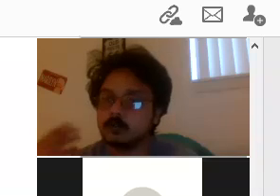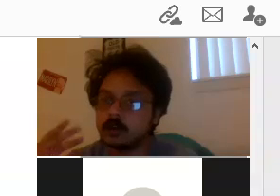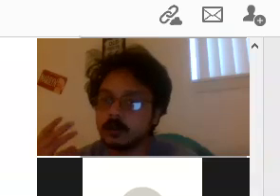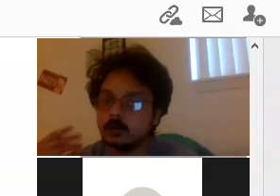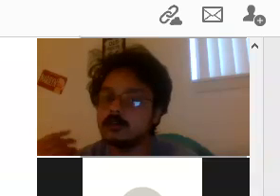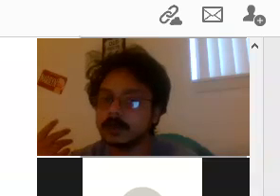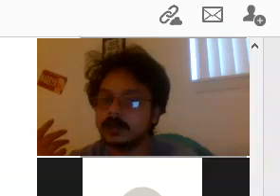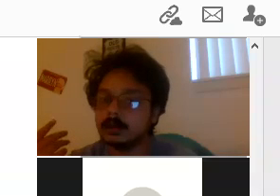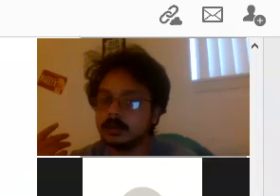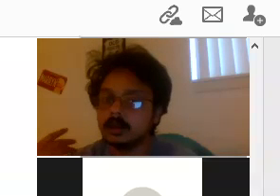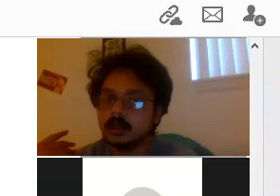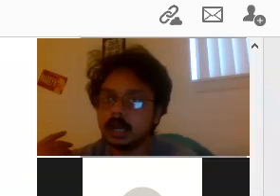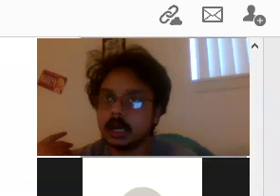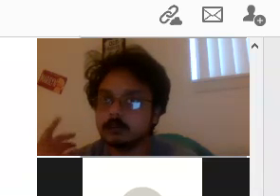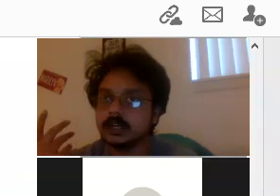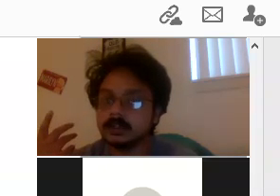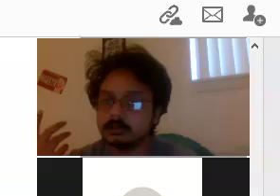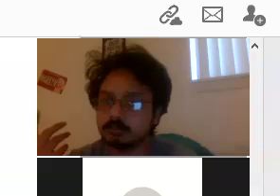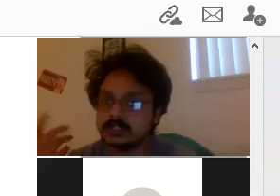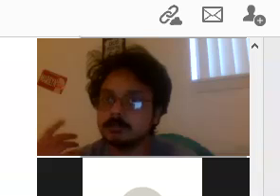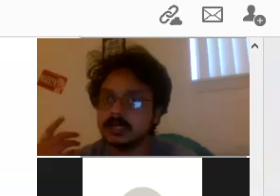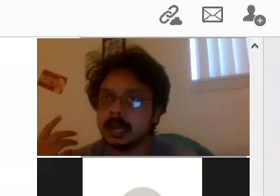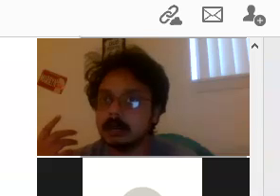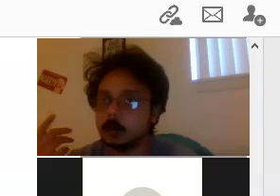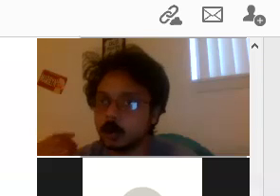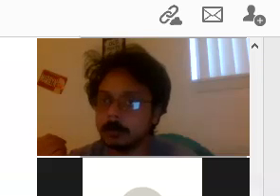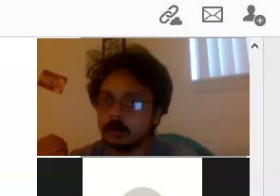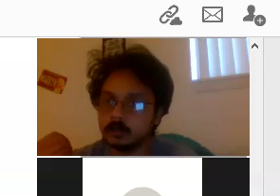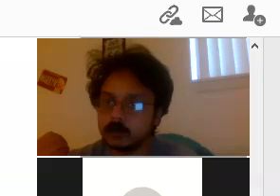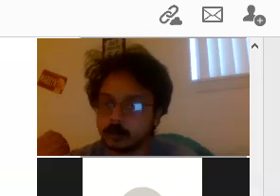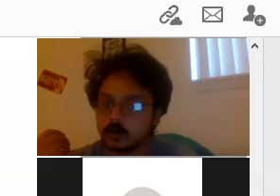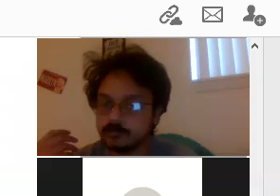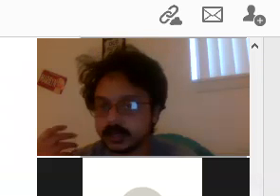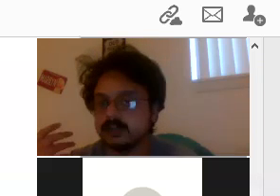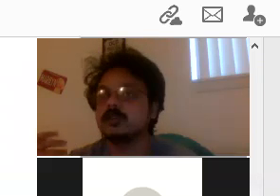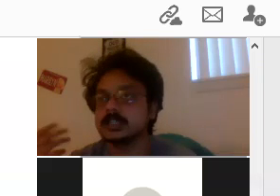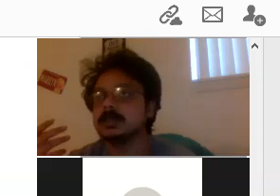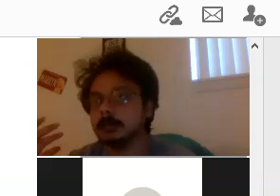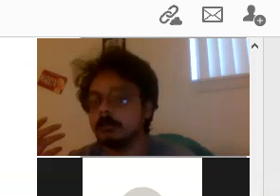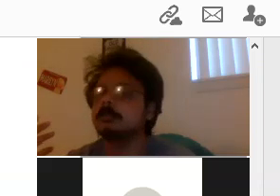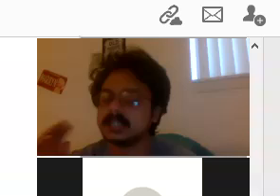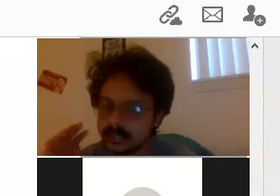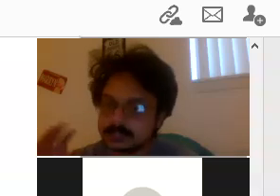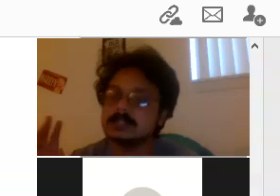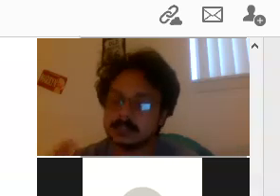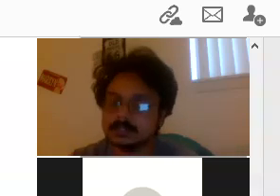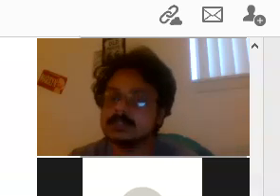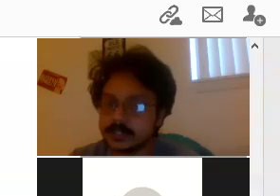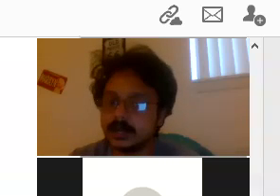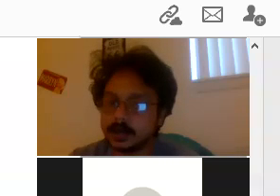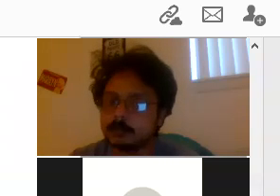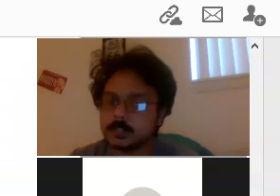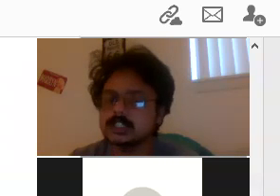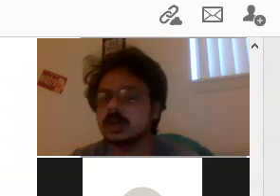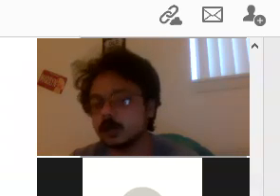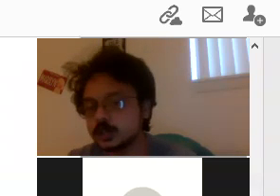out that for what value of n would this be a lower bound, or what value of n would this be upper bound. But in essence, yes, it's